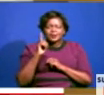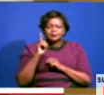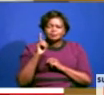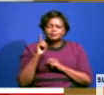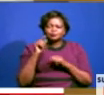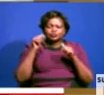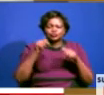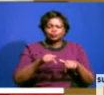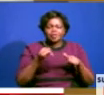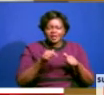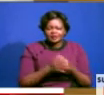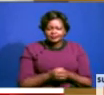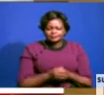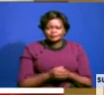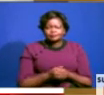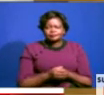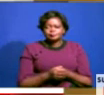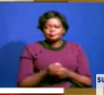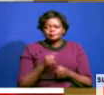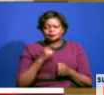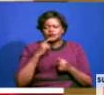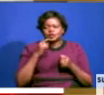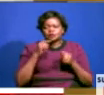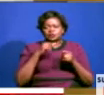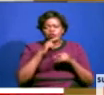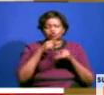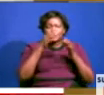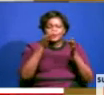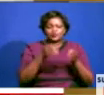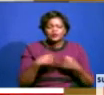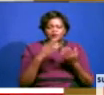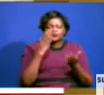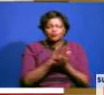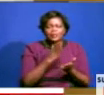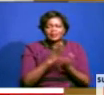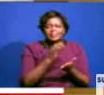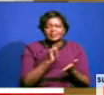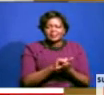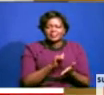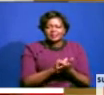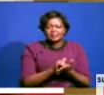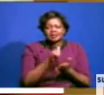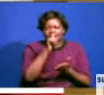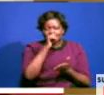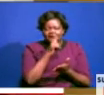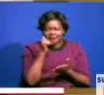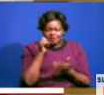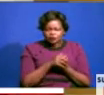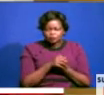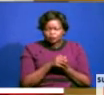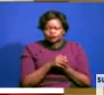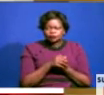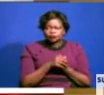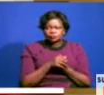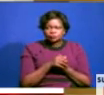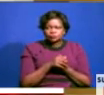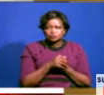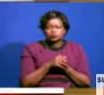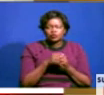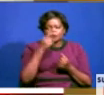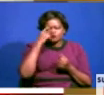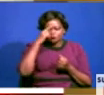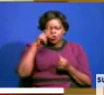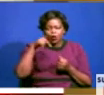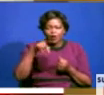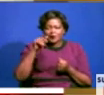today tasked the National Treasury to offer assurances that the privatization of, that is earmarked for parastatals,